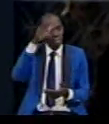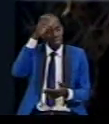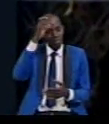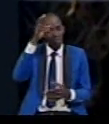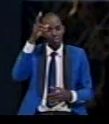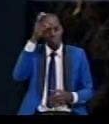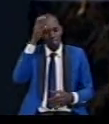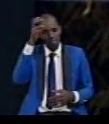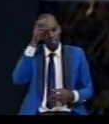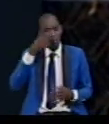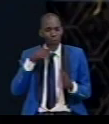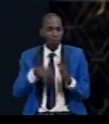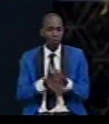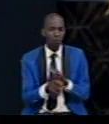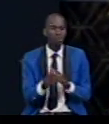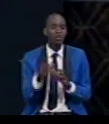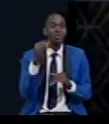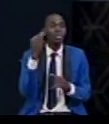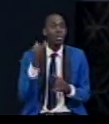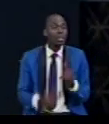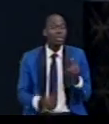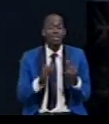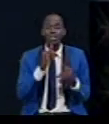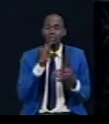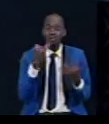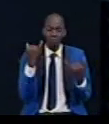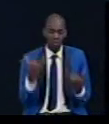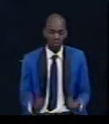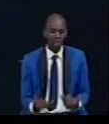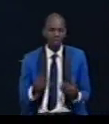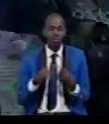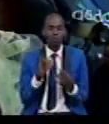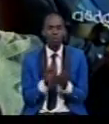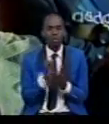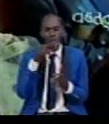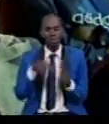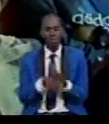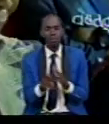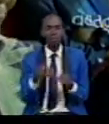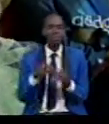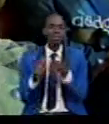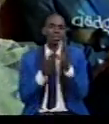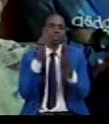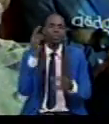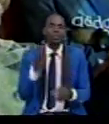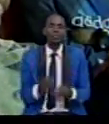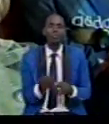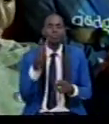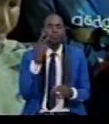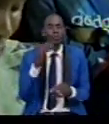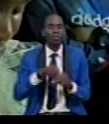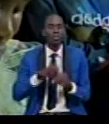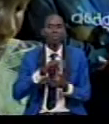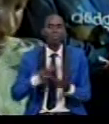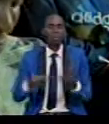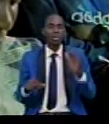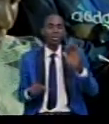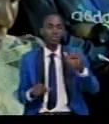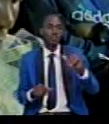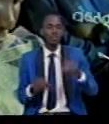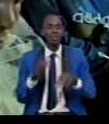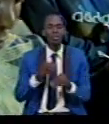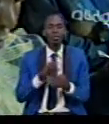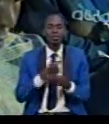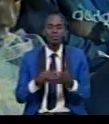the head is crushed tonight in Jesus' name. Look at verse 15. In verse